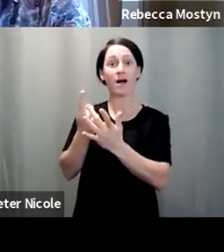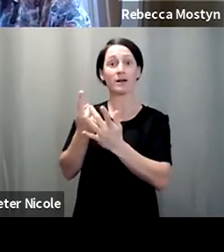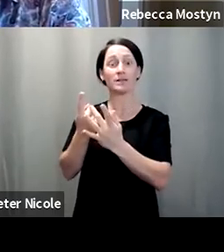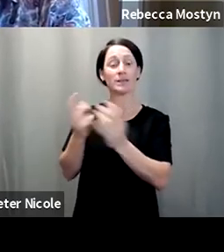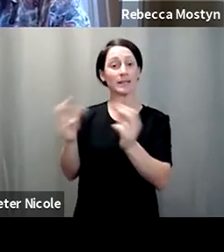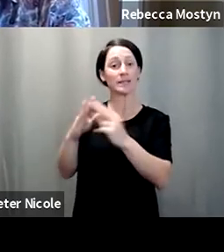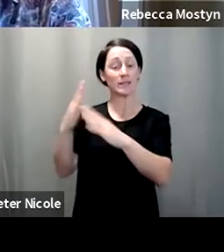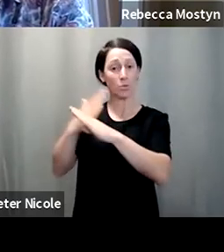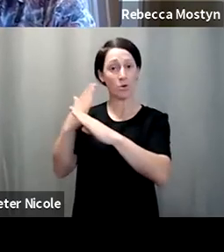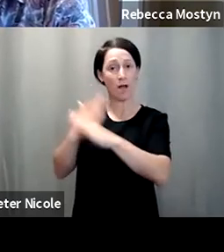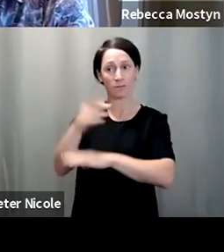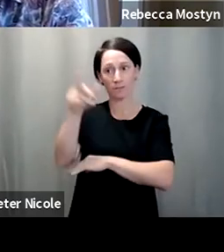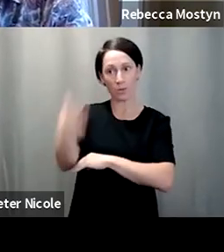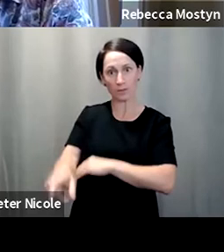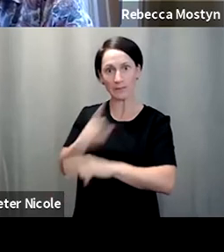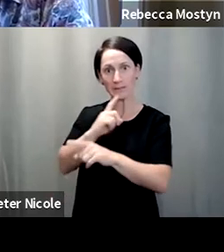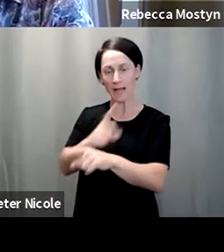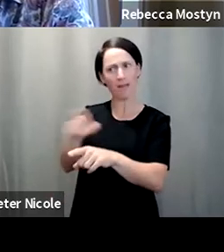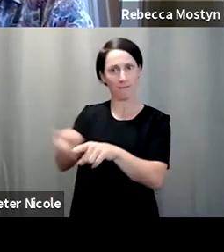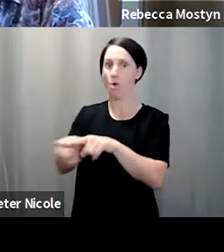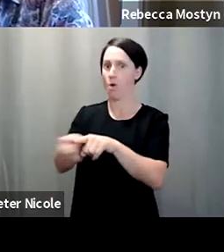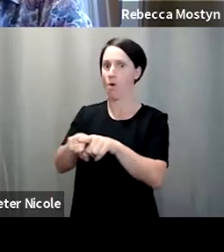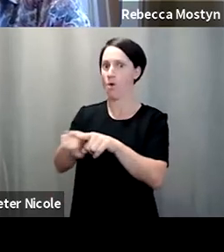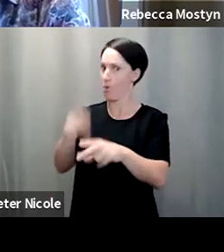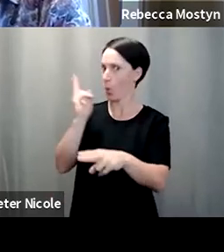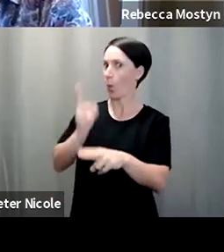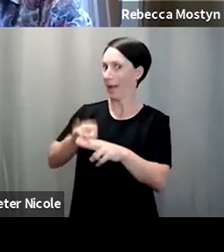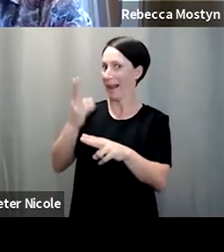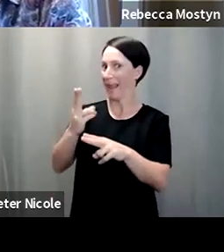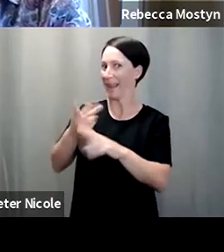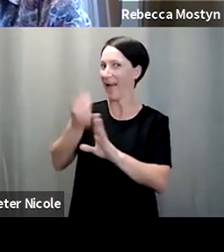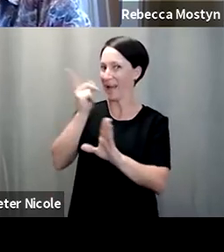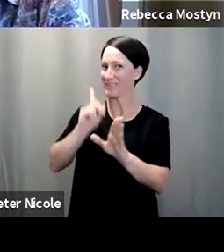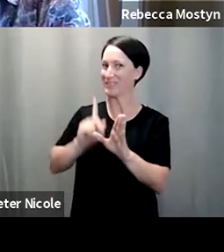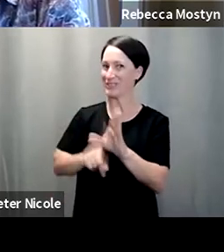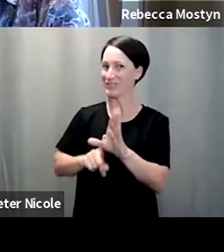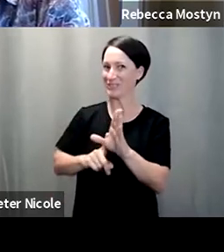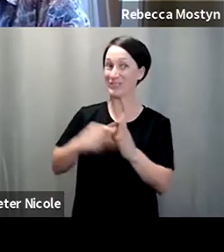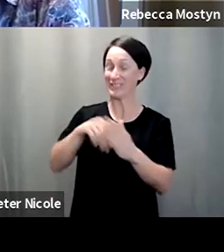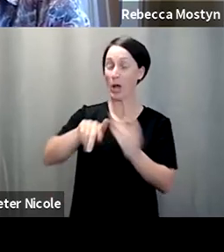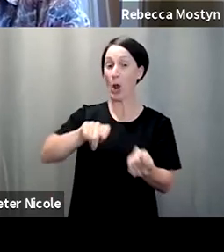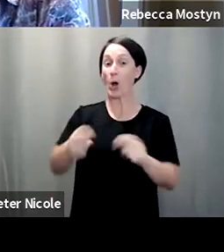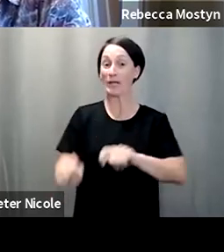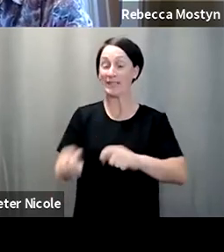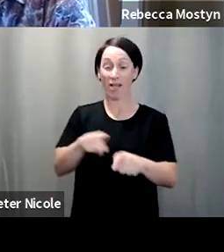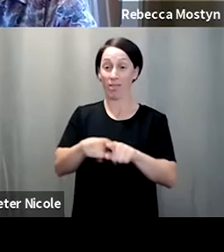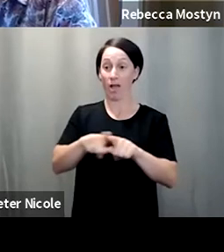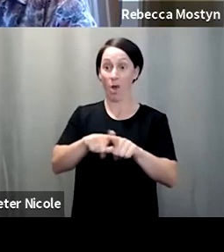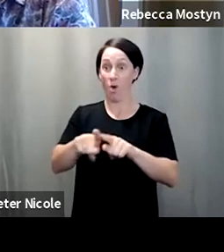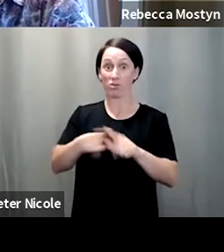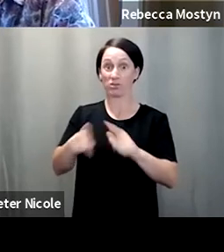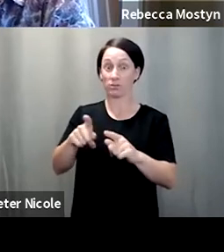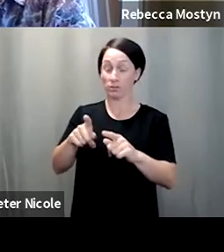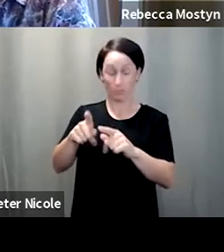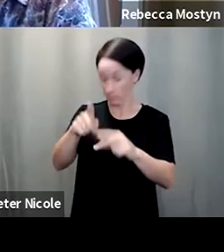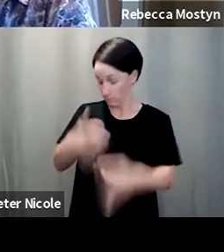that they've learned in several months of lockdown last year what they expected to learn in 2 years of a digital strategy, but